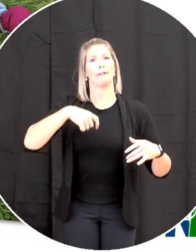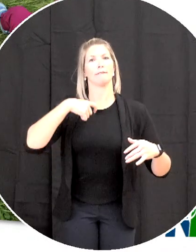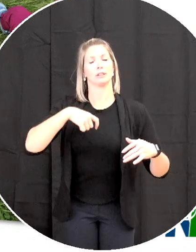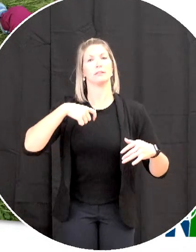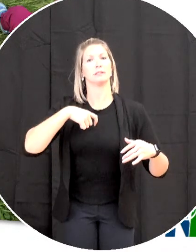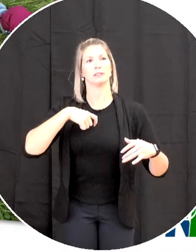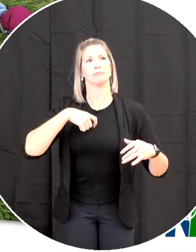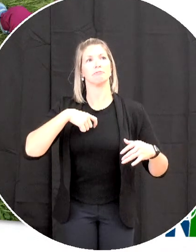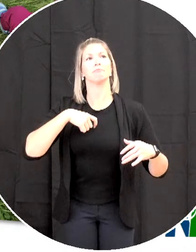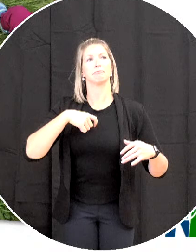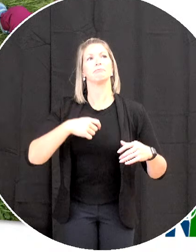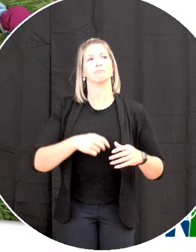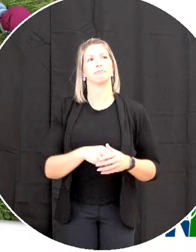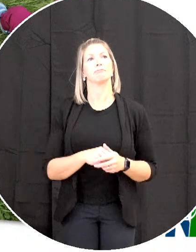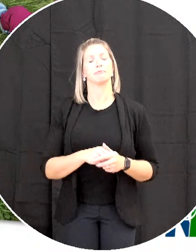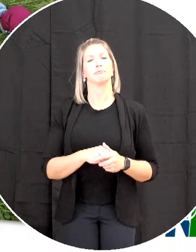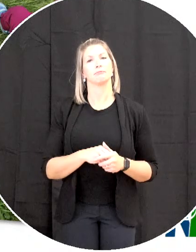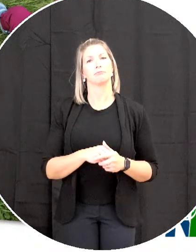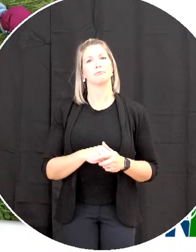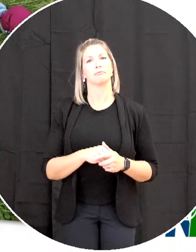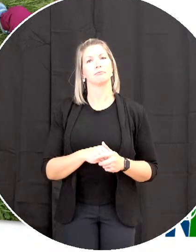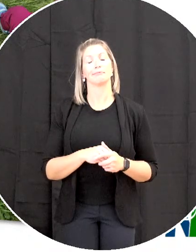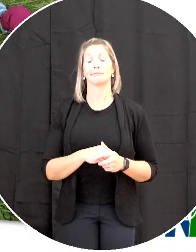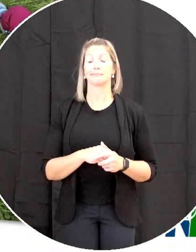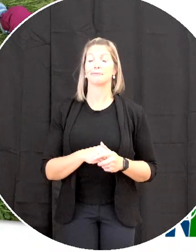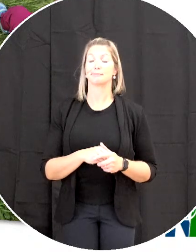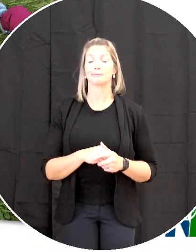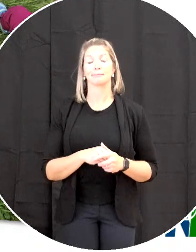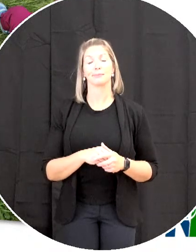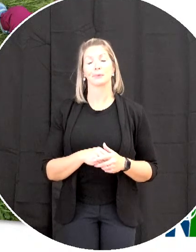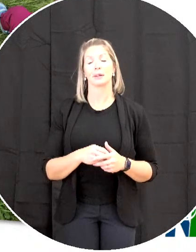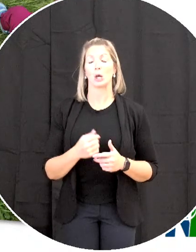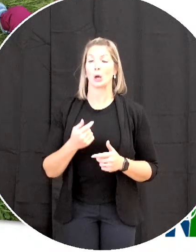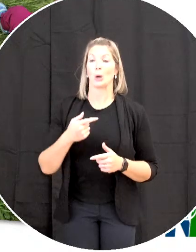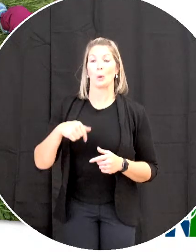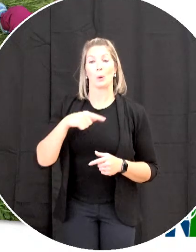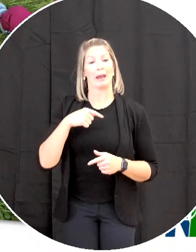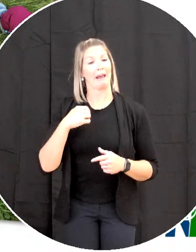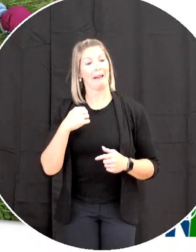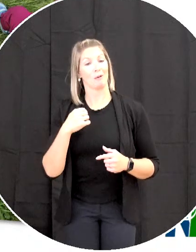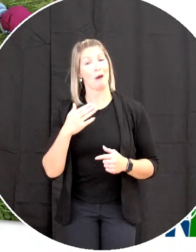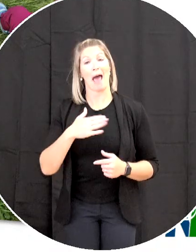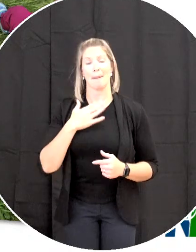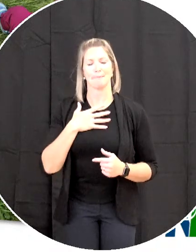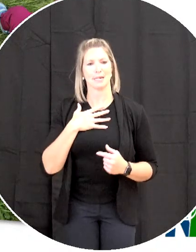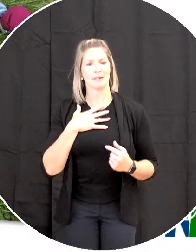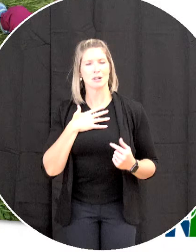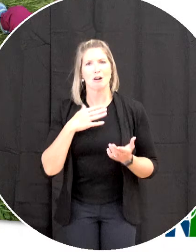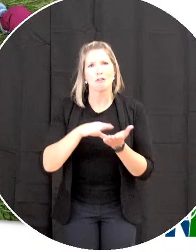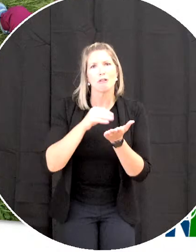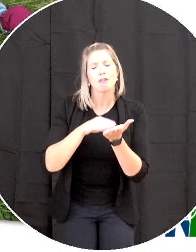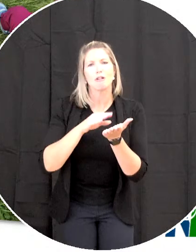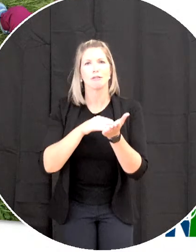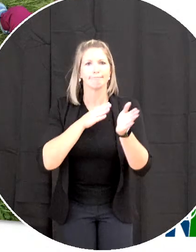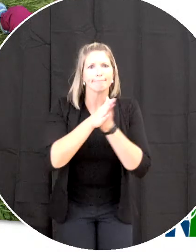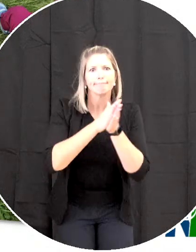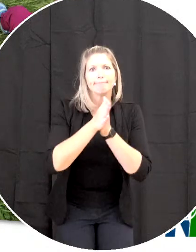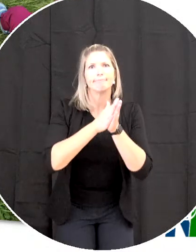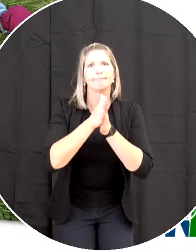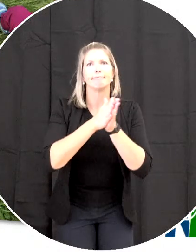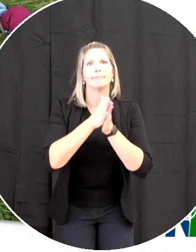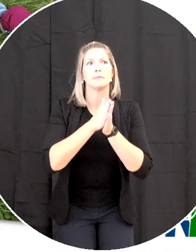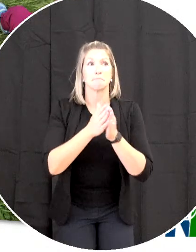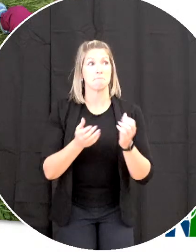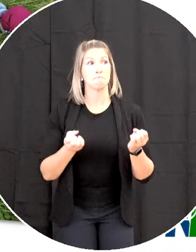And we had a lot of momentum built up from those few days. Many of the trustees here attended